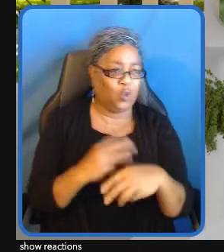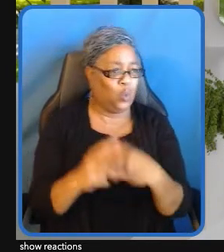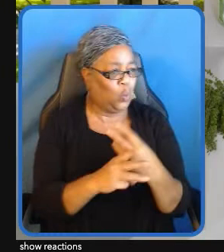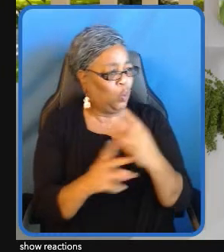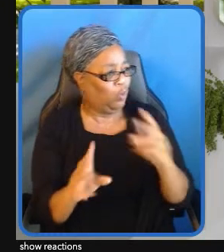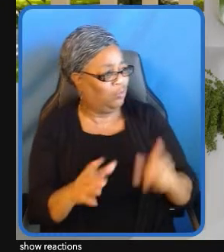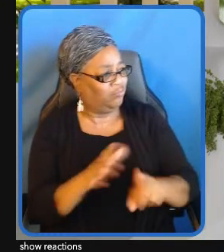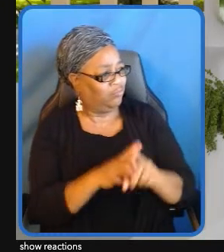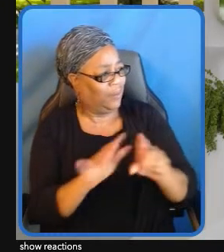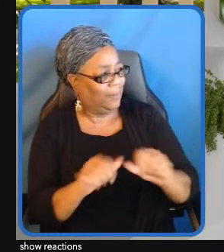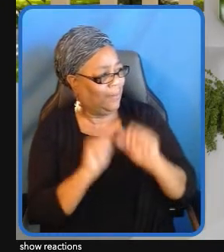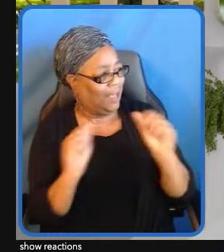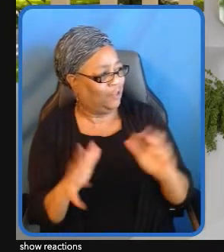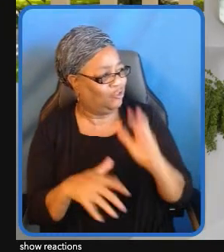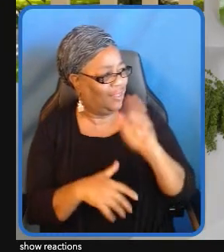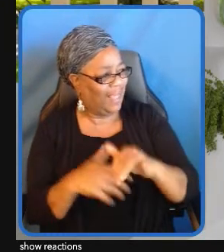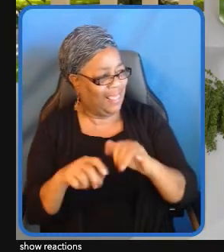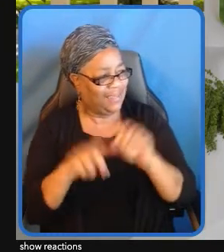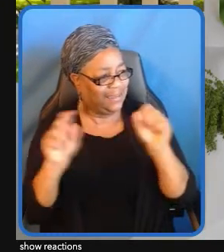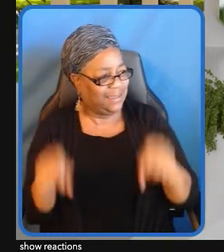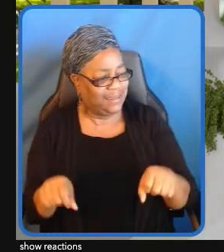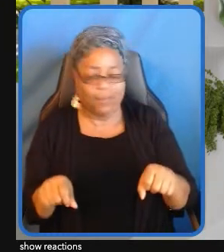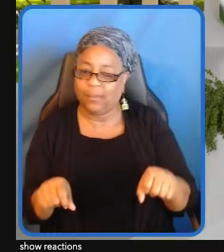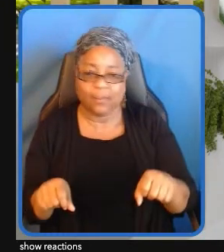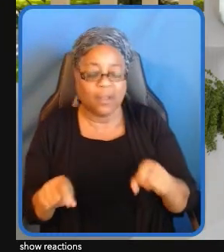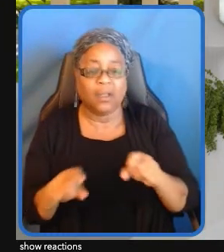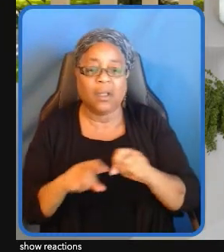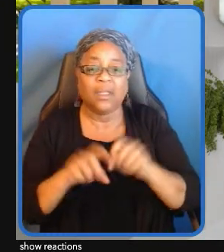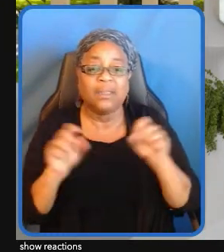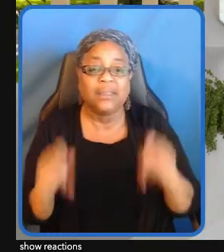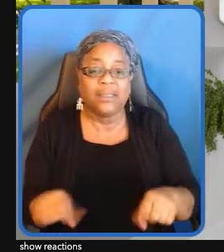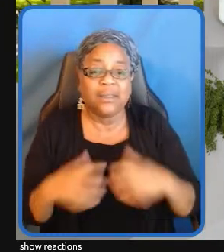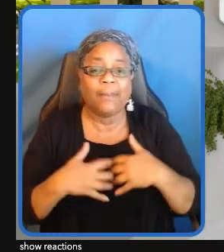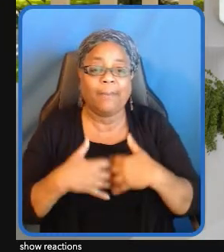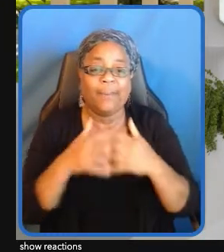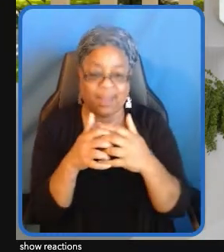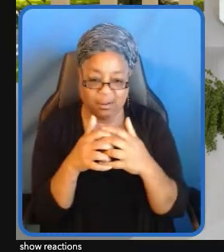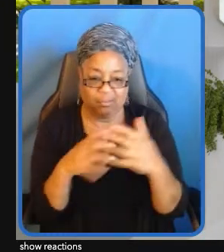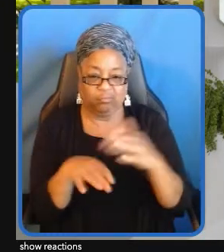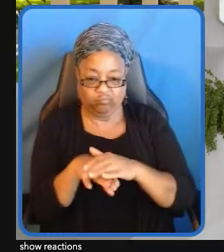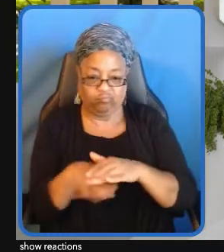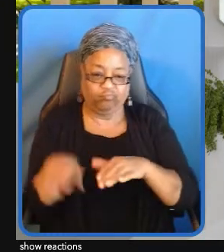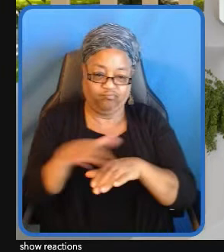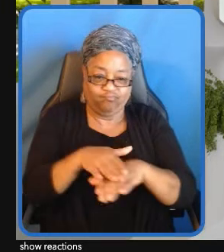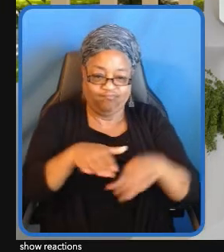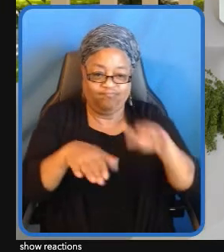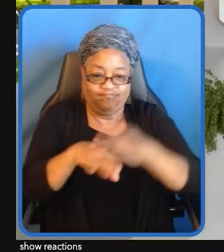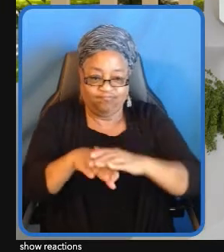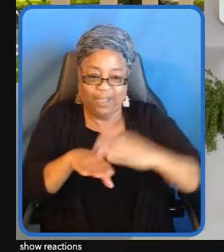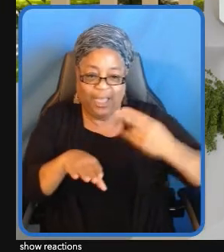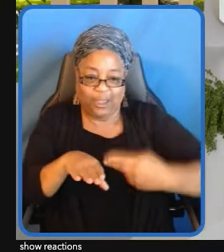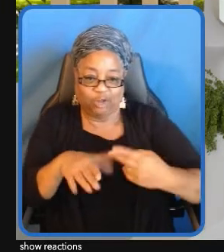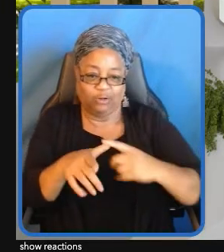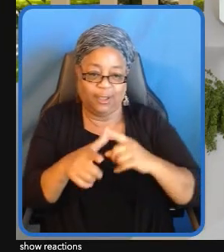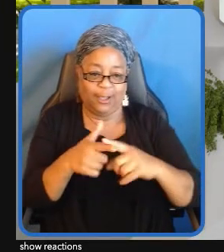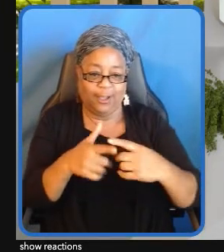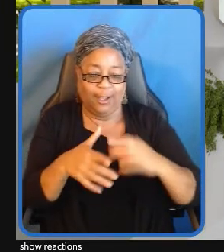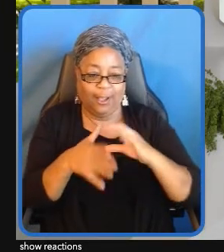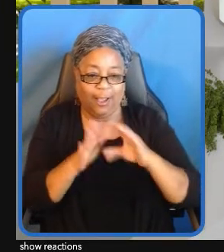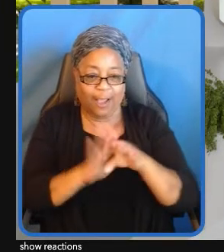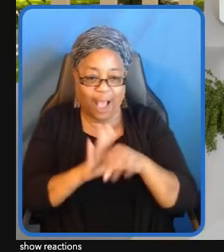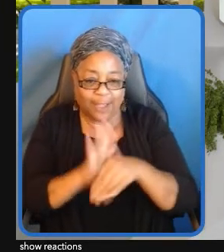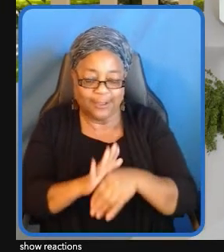is, it's the way the system was built. It's layer upon layer of history, context, and advantage and disadvantage,